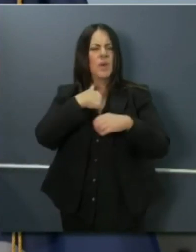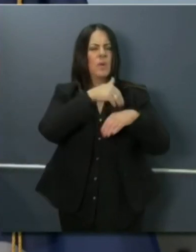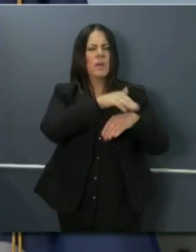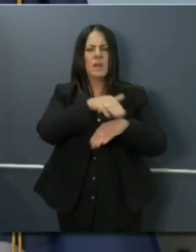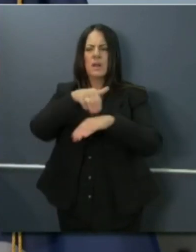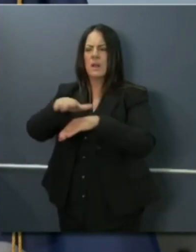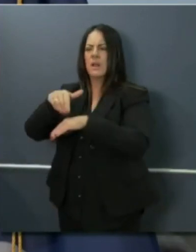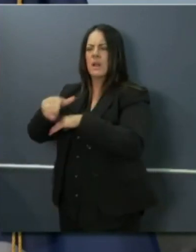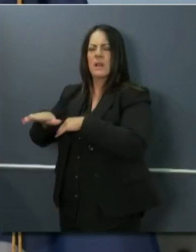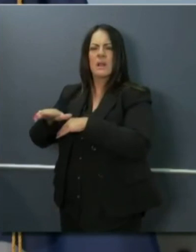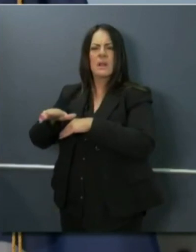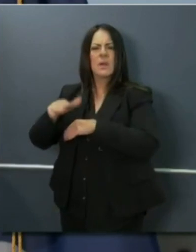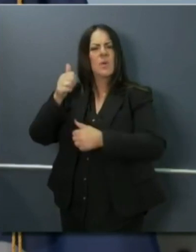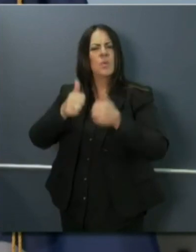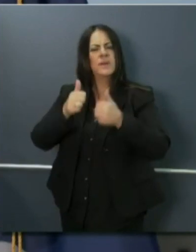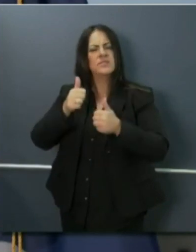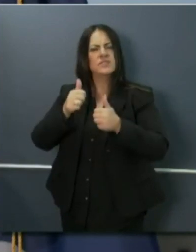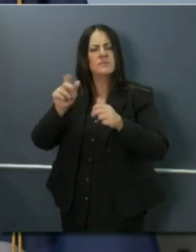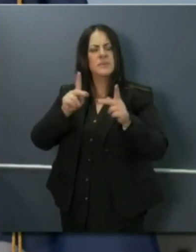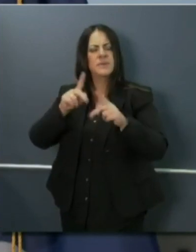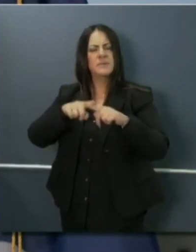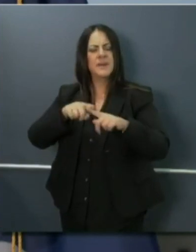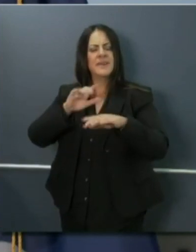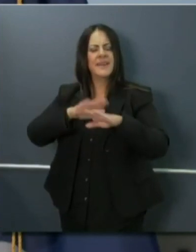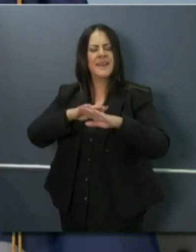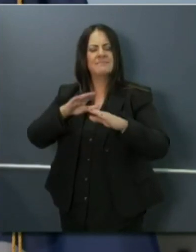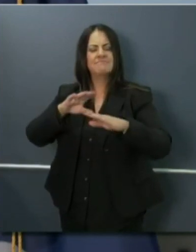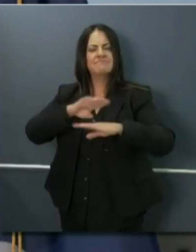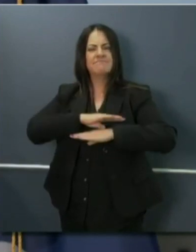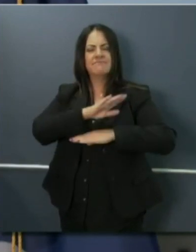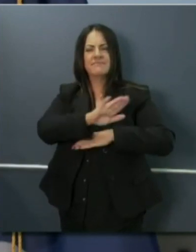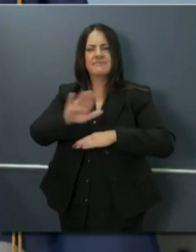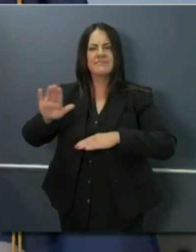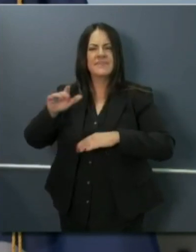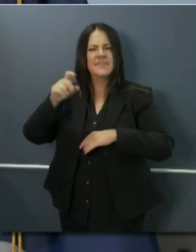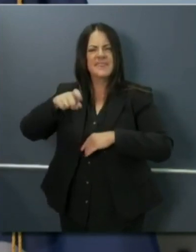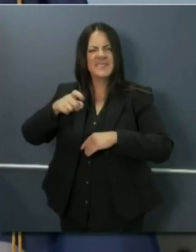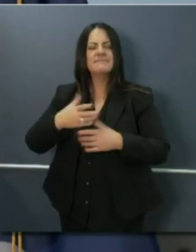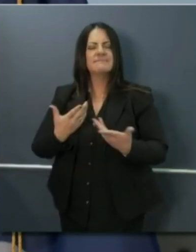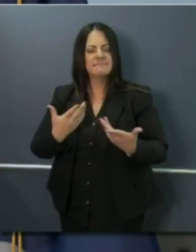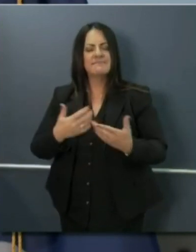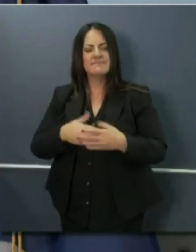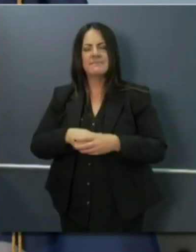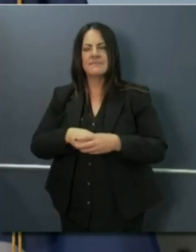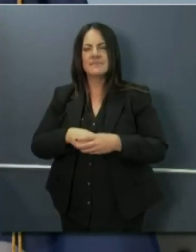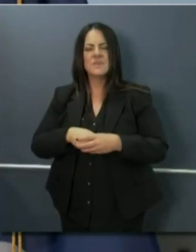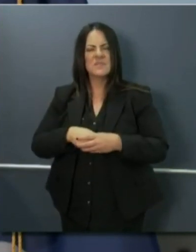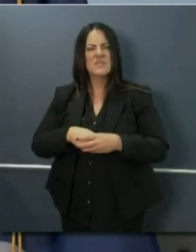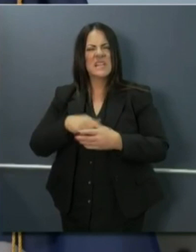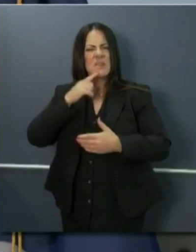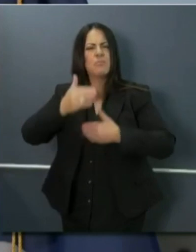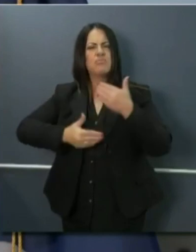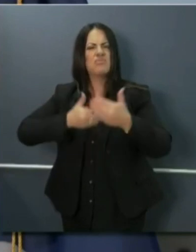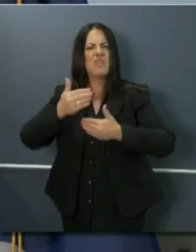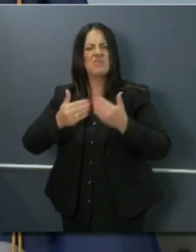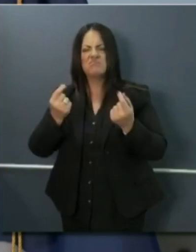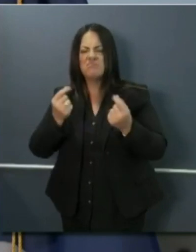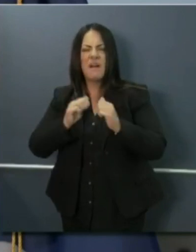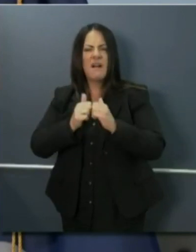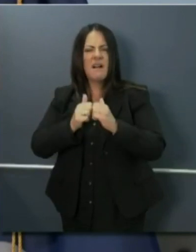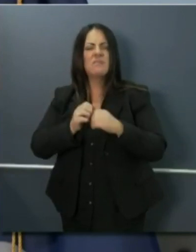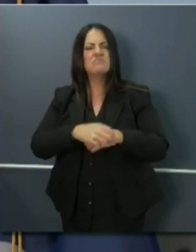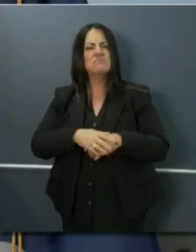resourced parts of the state. They can absorb less, so we have to supplement that in other parts of the state. So it's an iterative process, but the